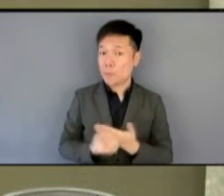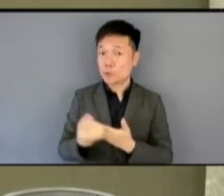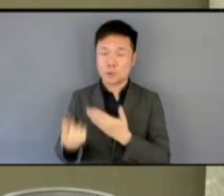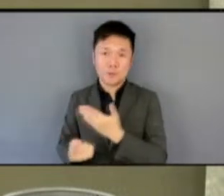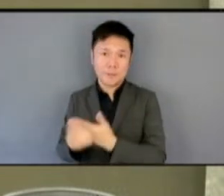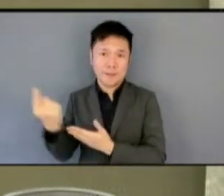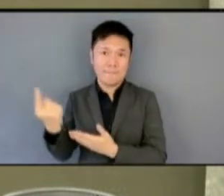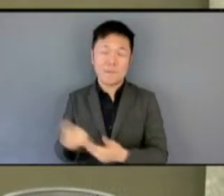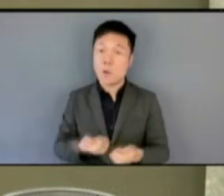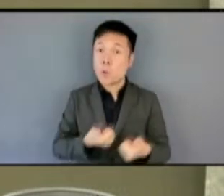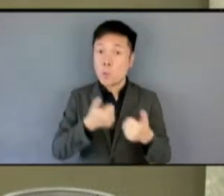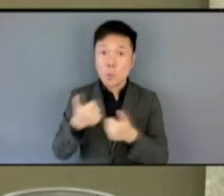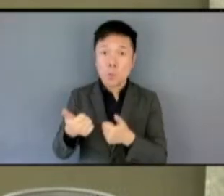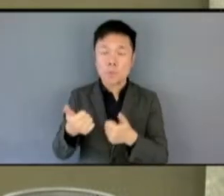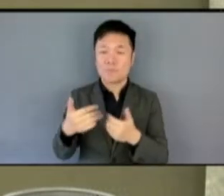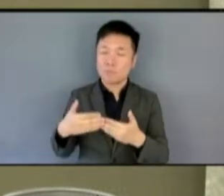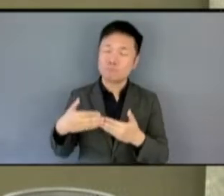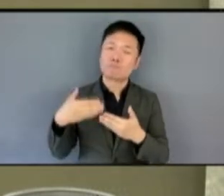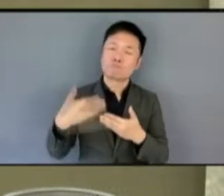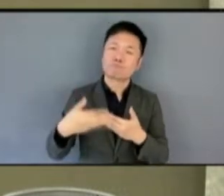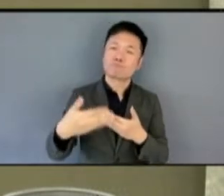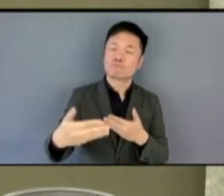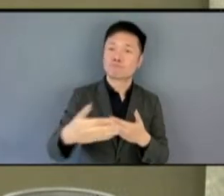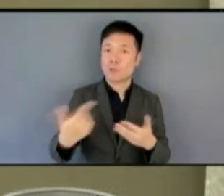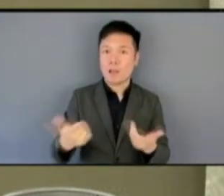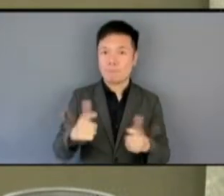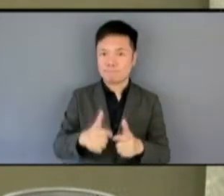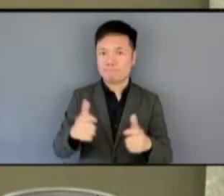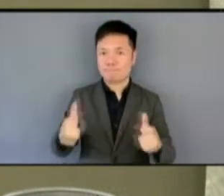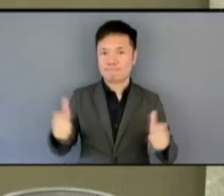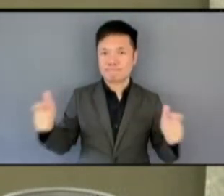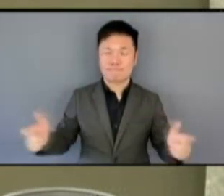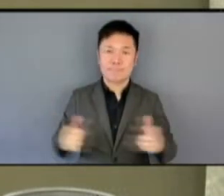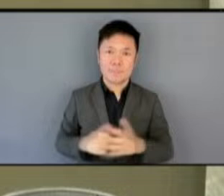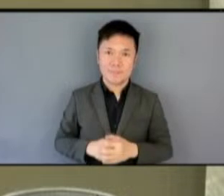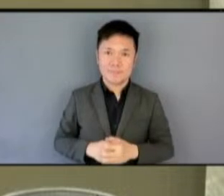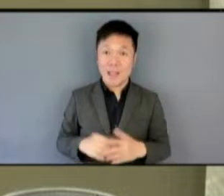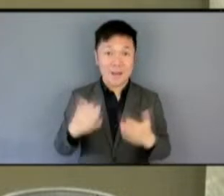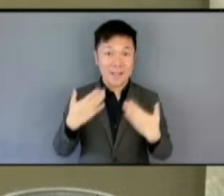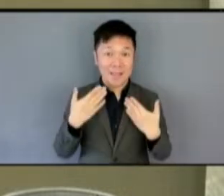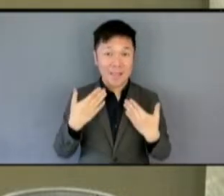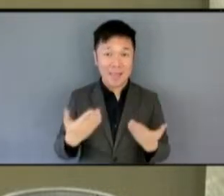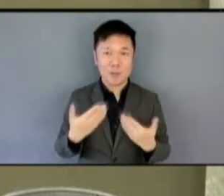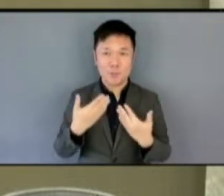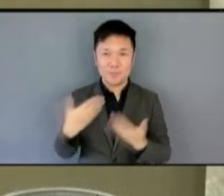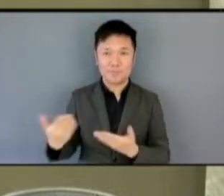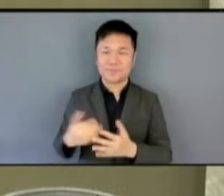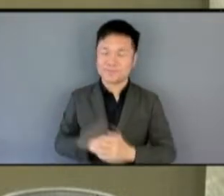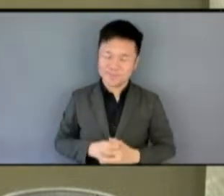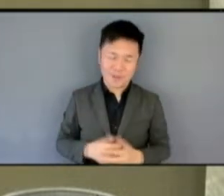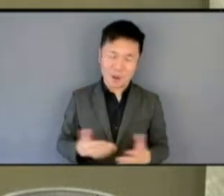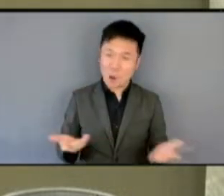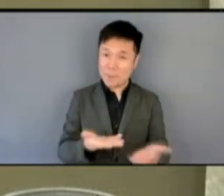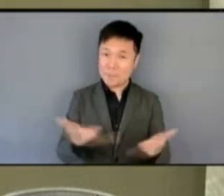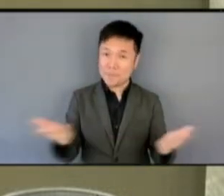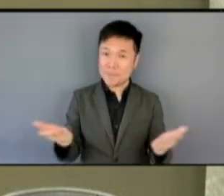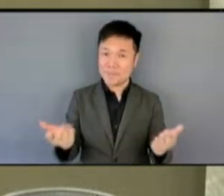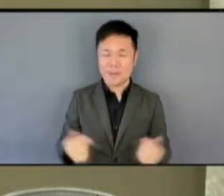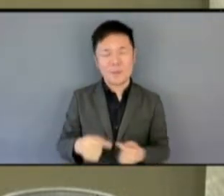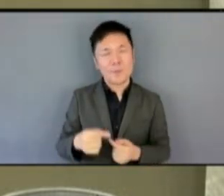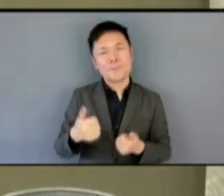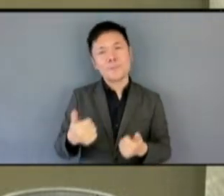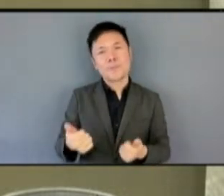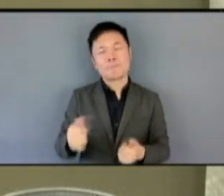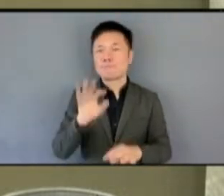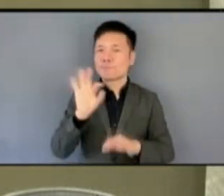good practices and advance the agenda. I would like to thank the participants in the room for the thoughtful